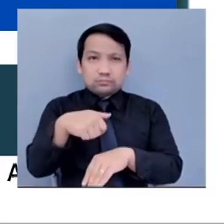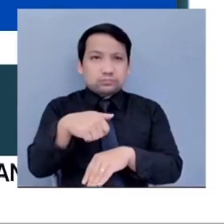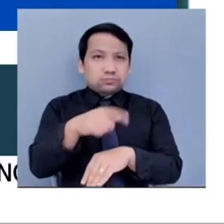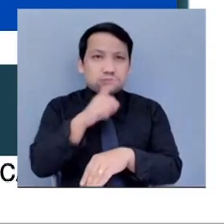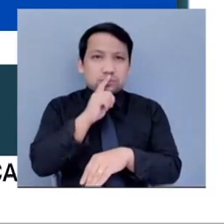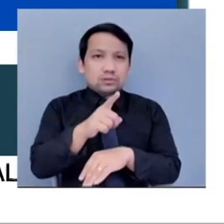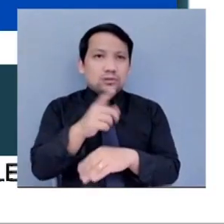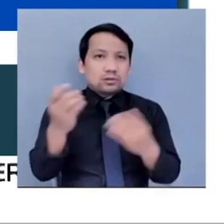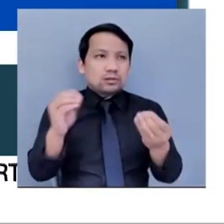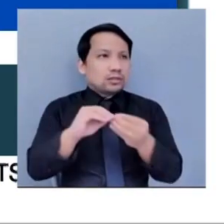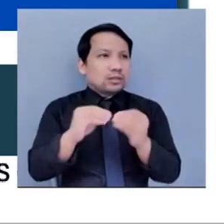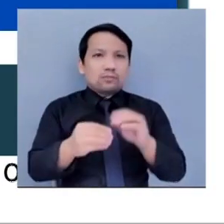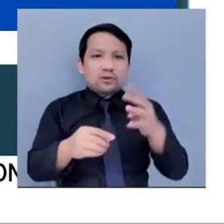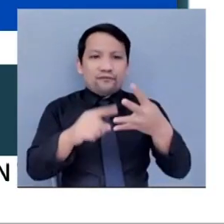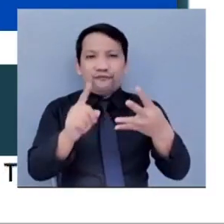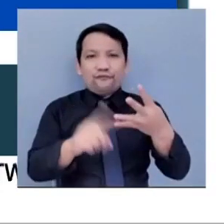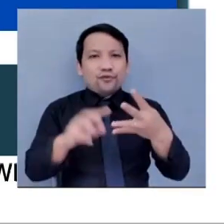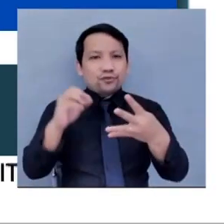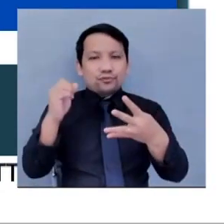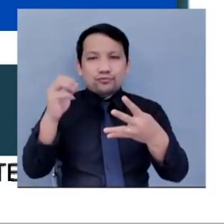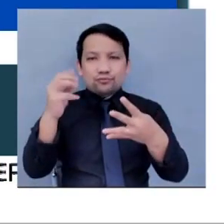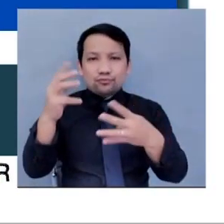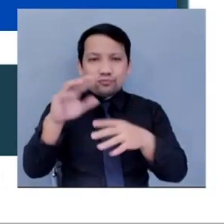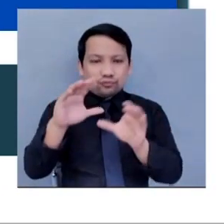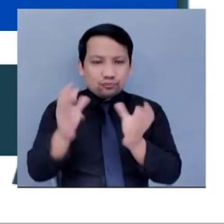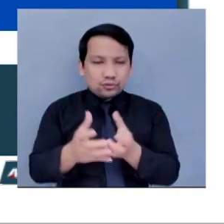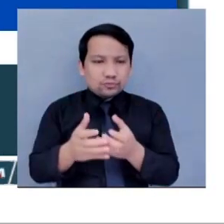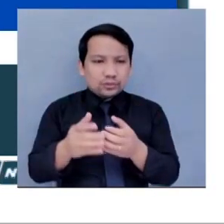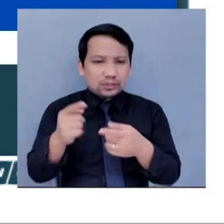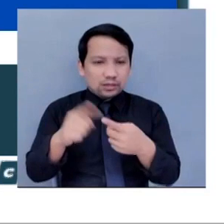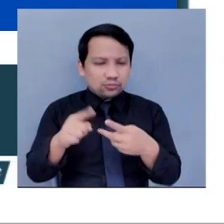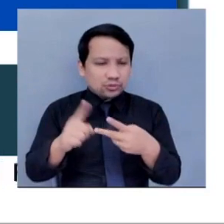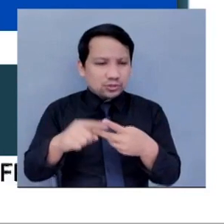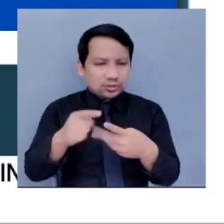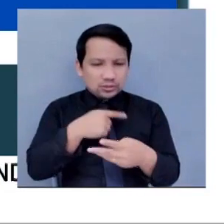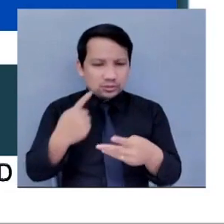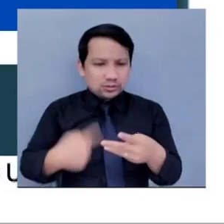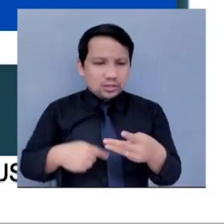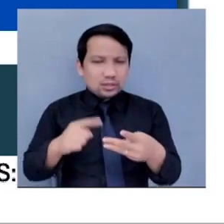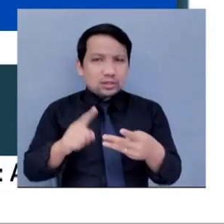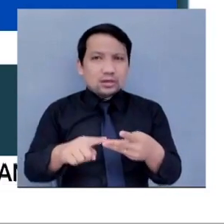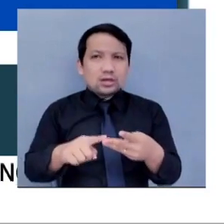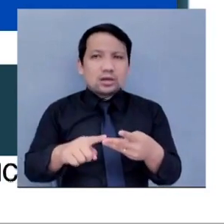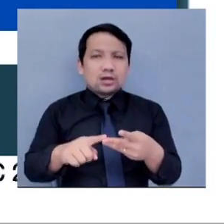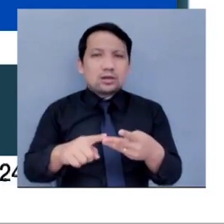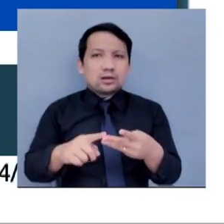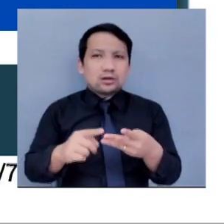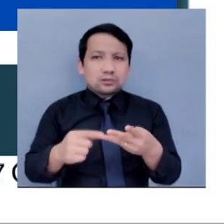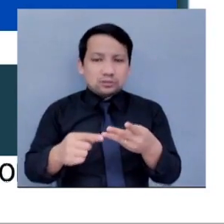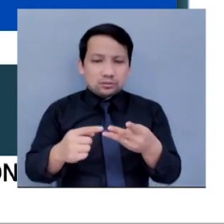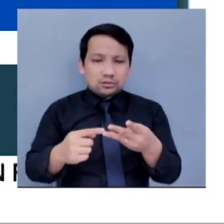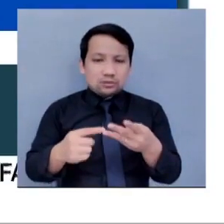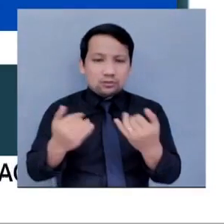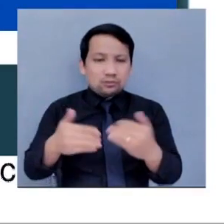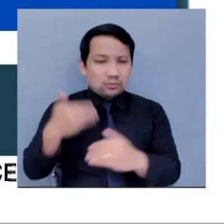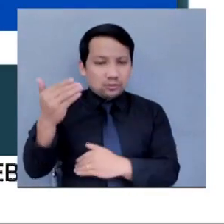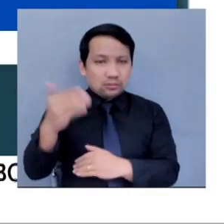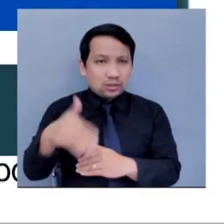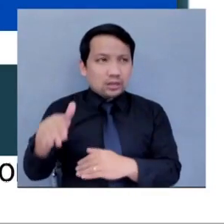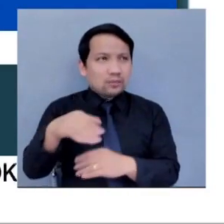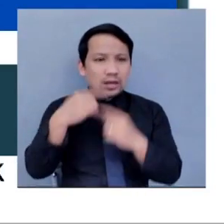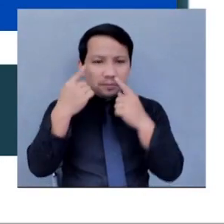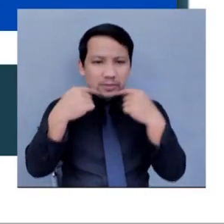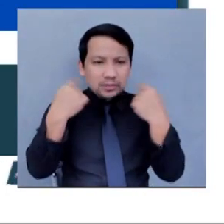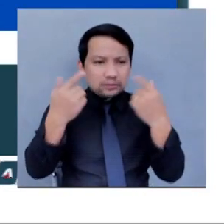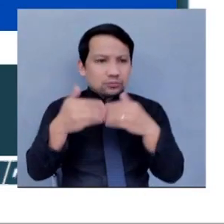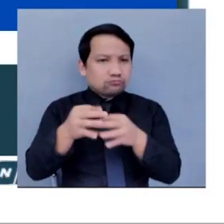is number 4 in the world after China, India, and Mexico. For a time, the country even exceeded Mexico about 5 years ago.